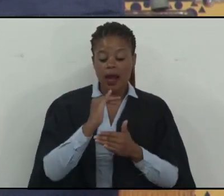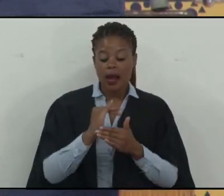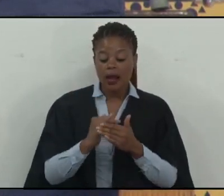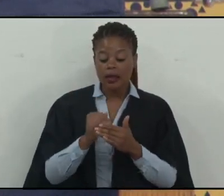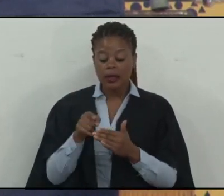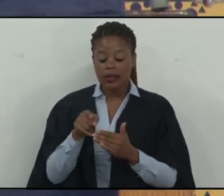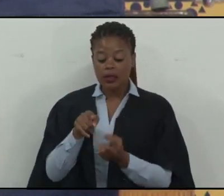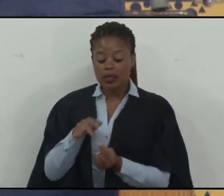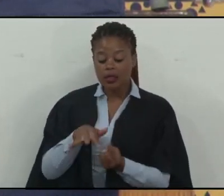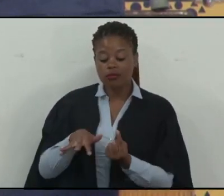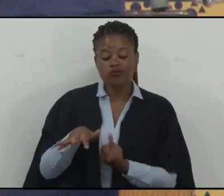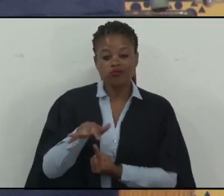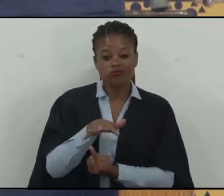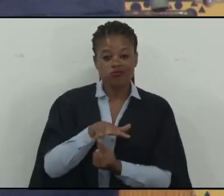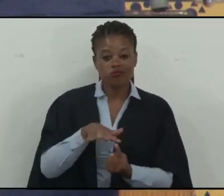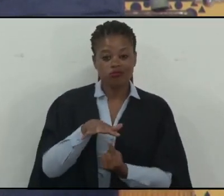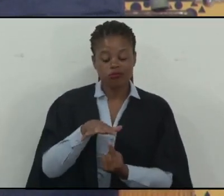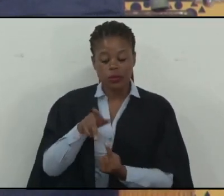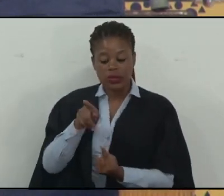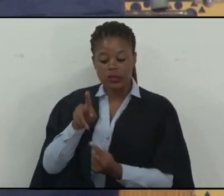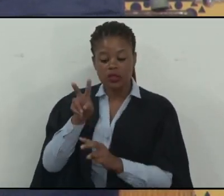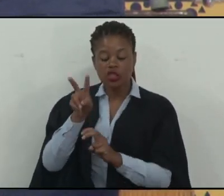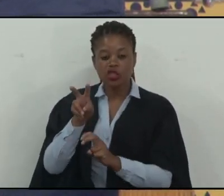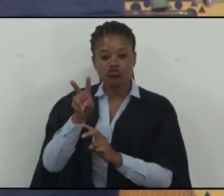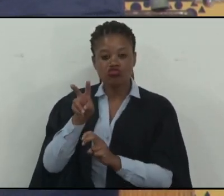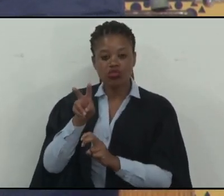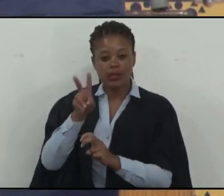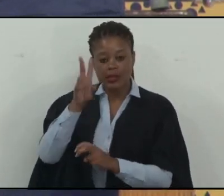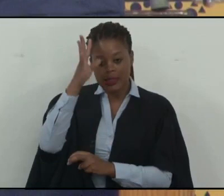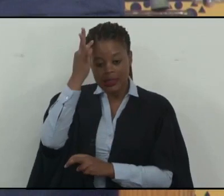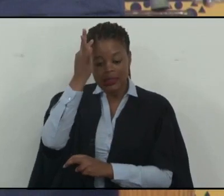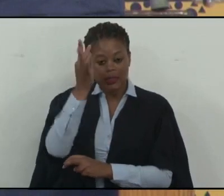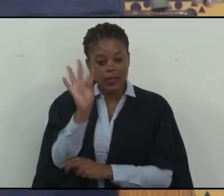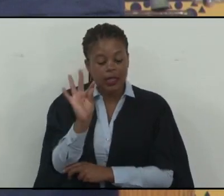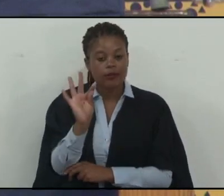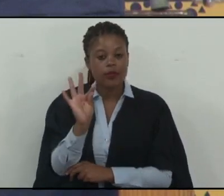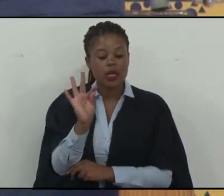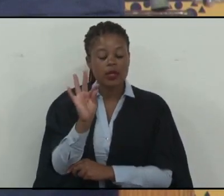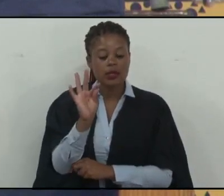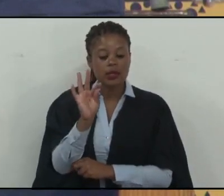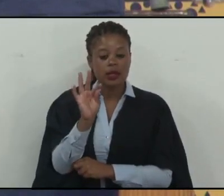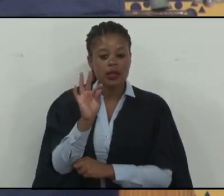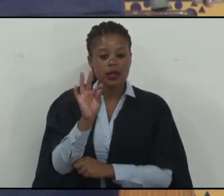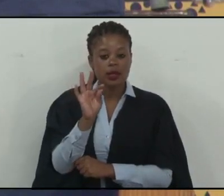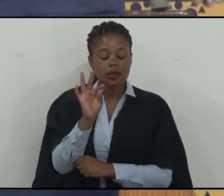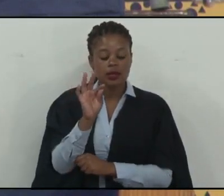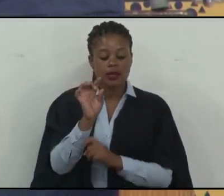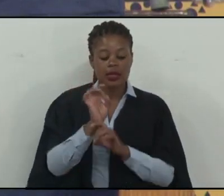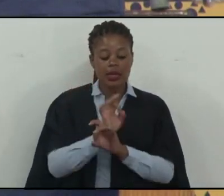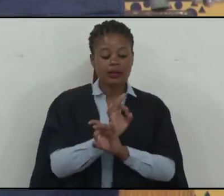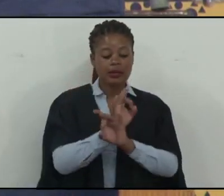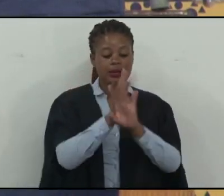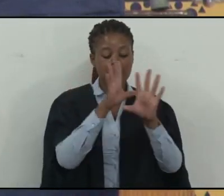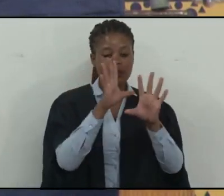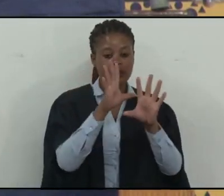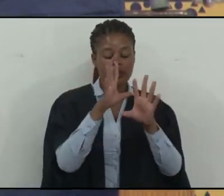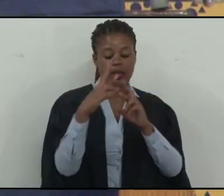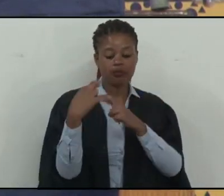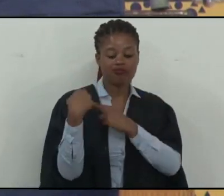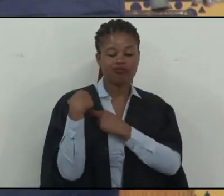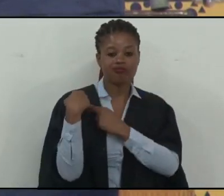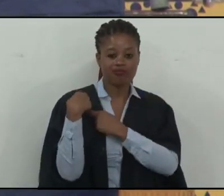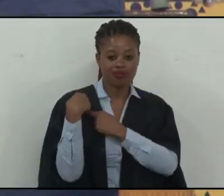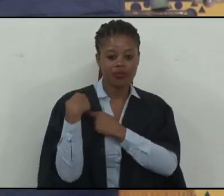circumstances, the issue of governance, effective, transparent, accountable,